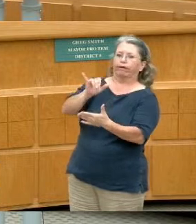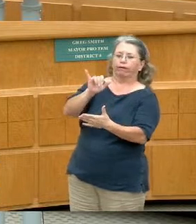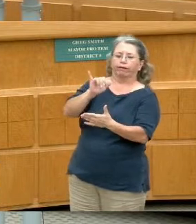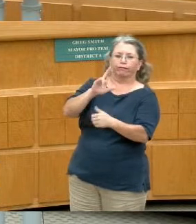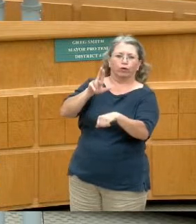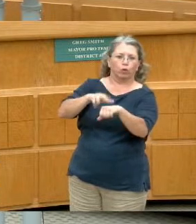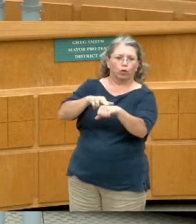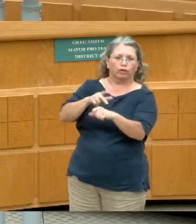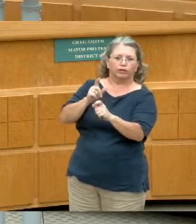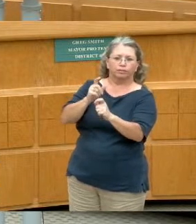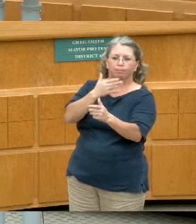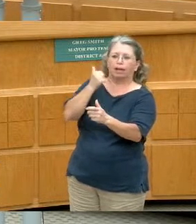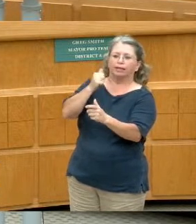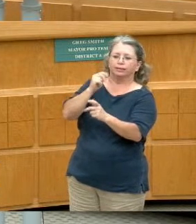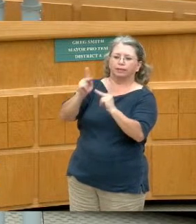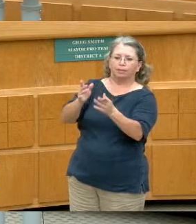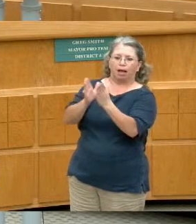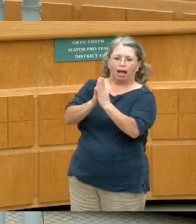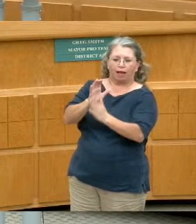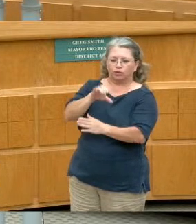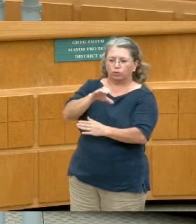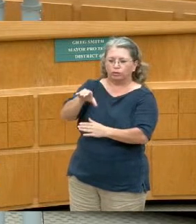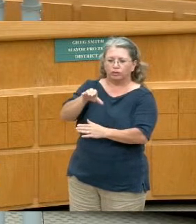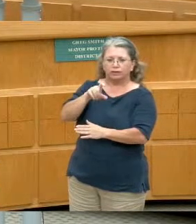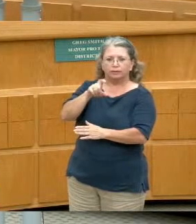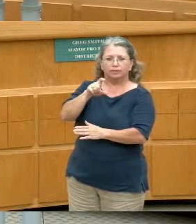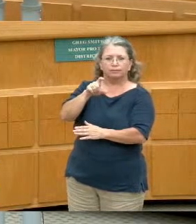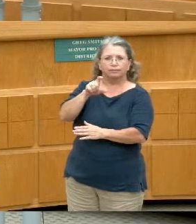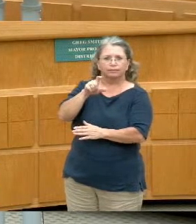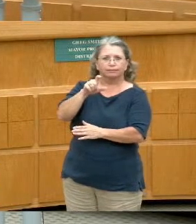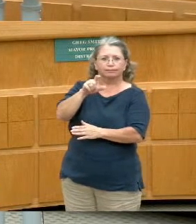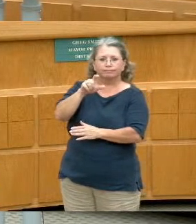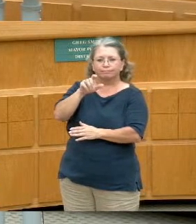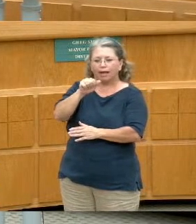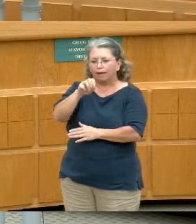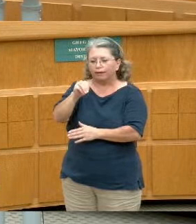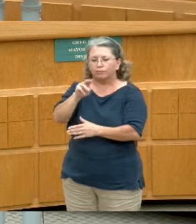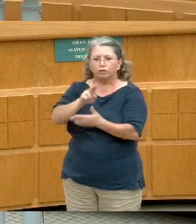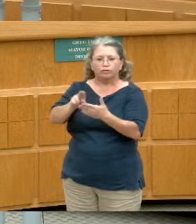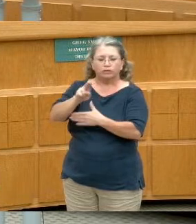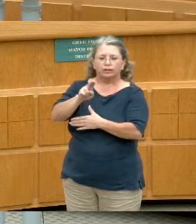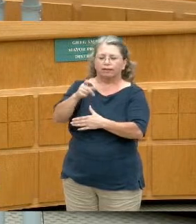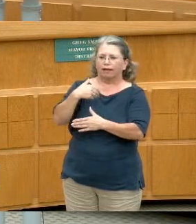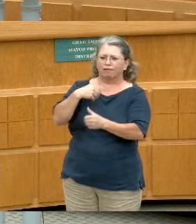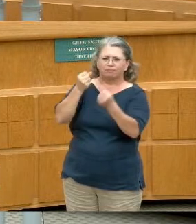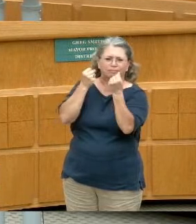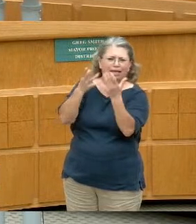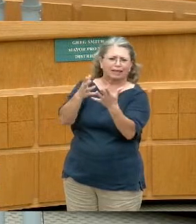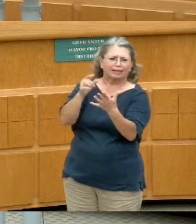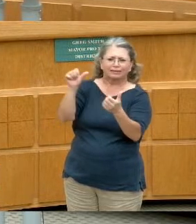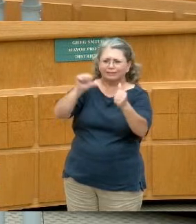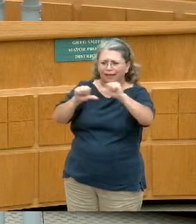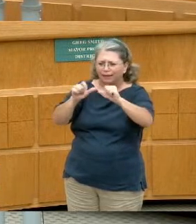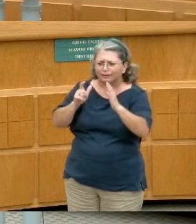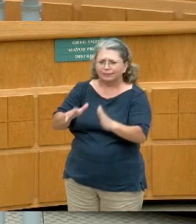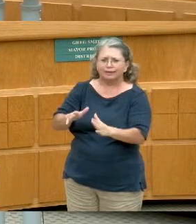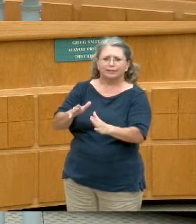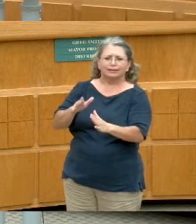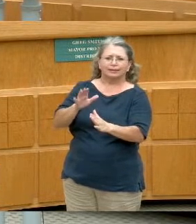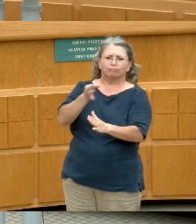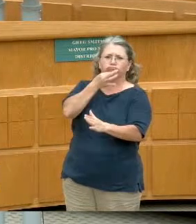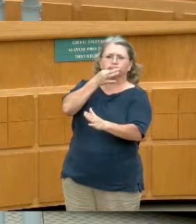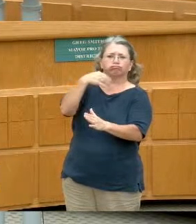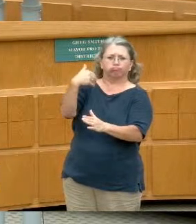Christi. They have tons of scientists and professors, and we knew that they'd be the right persons to ask. And without